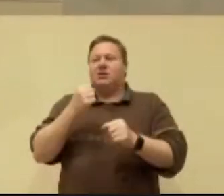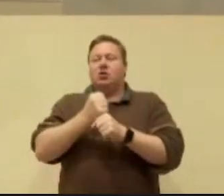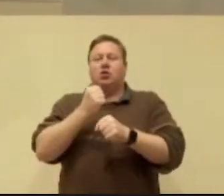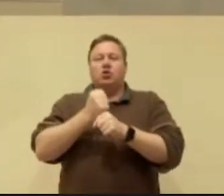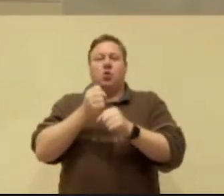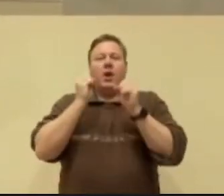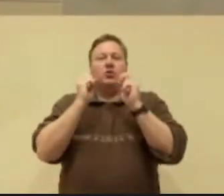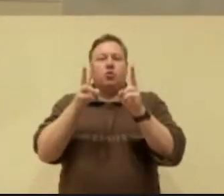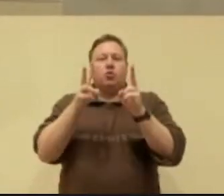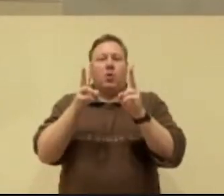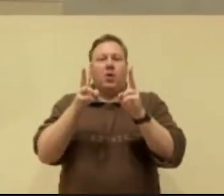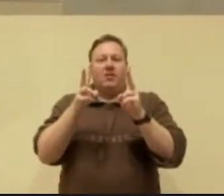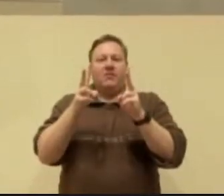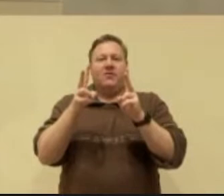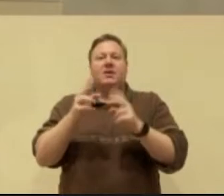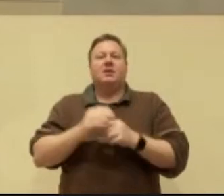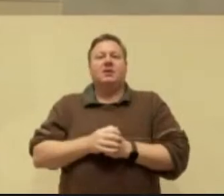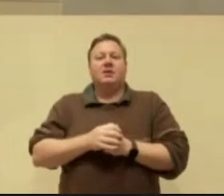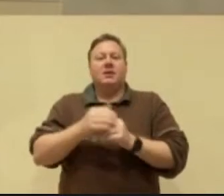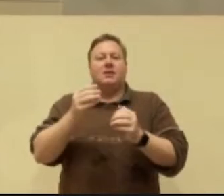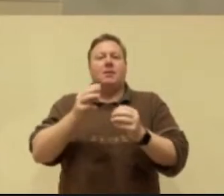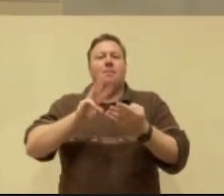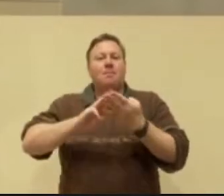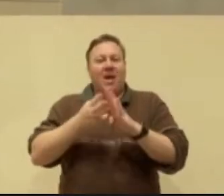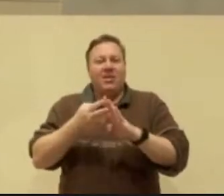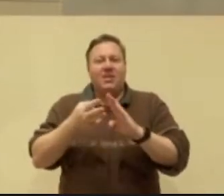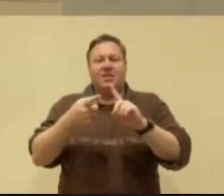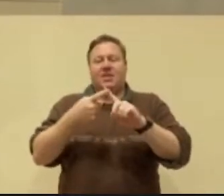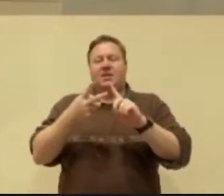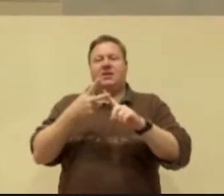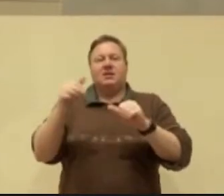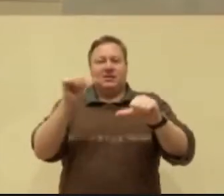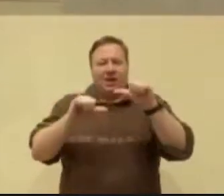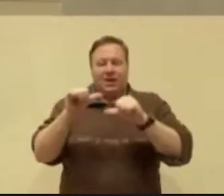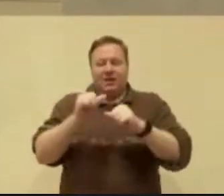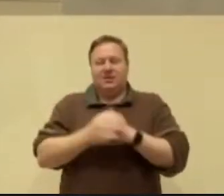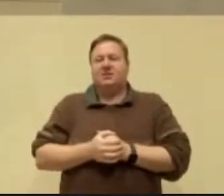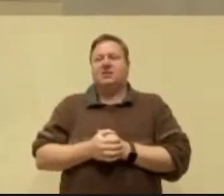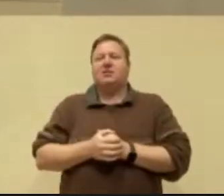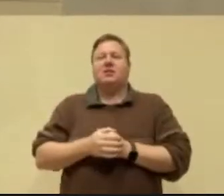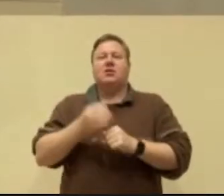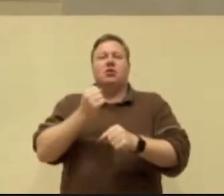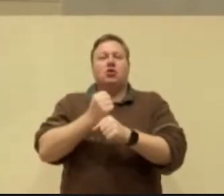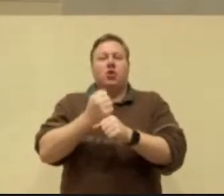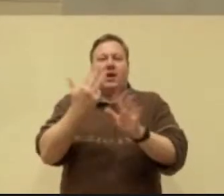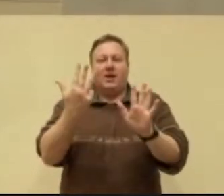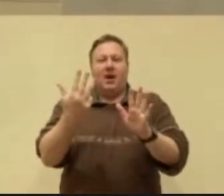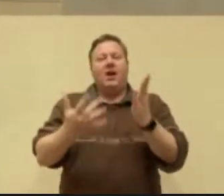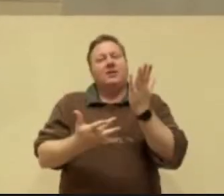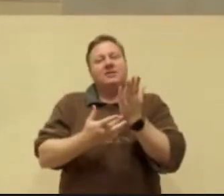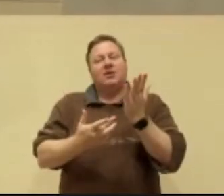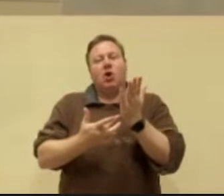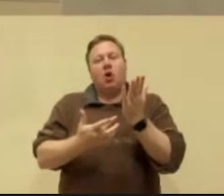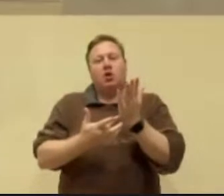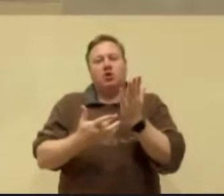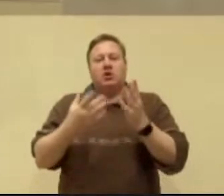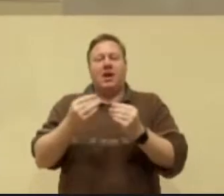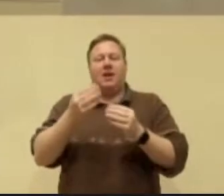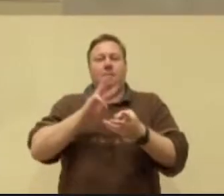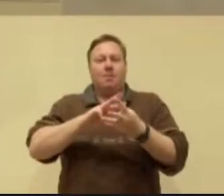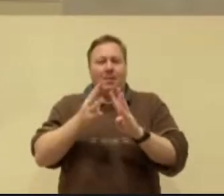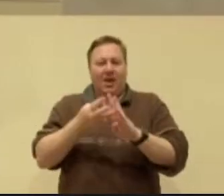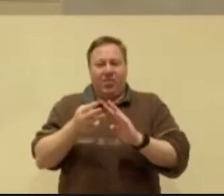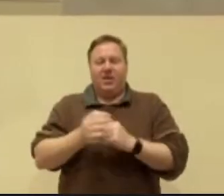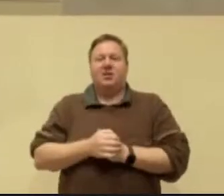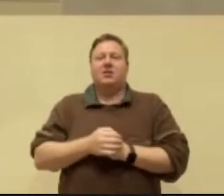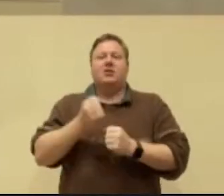are referred to maths and science in grade nine we refer to technology and mathematics and in grade six